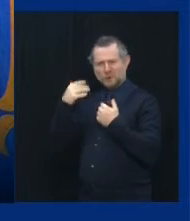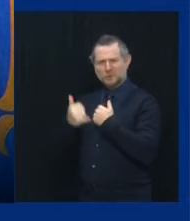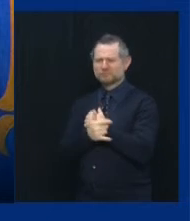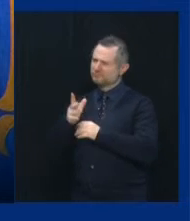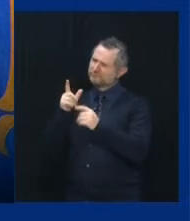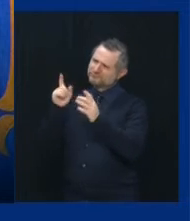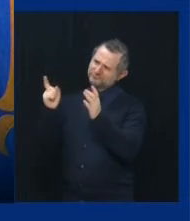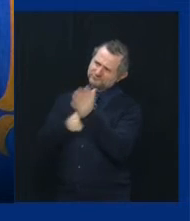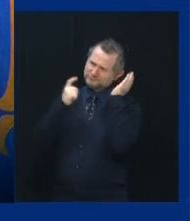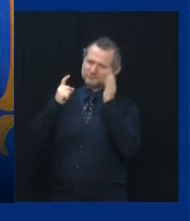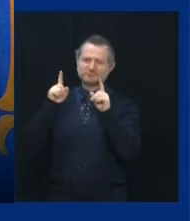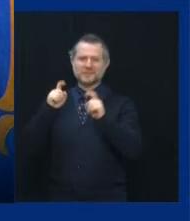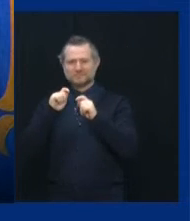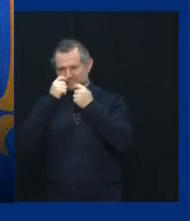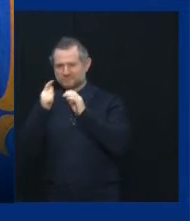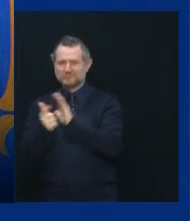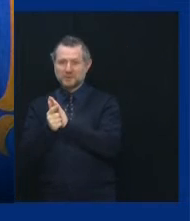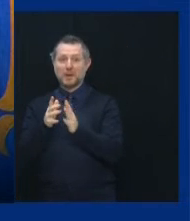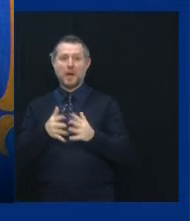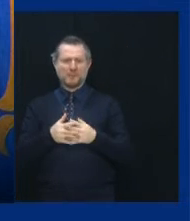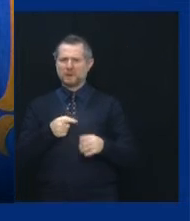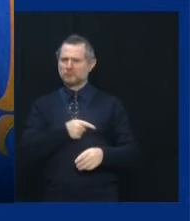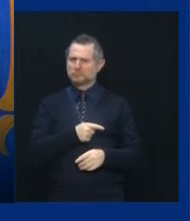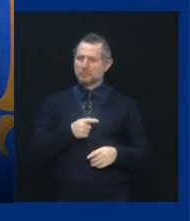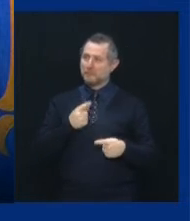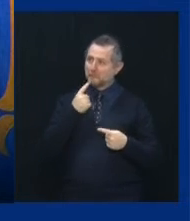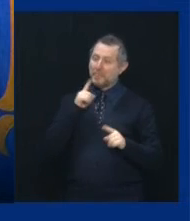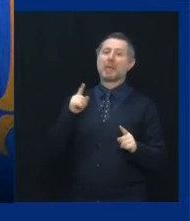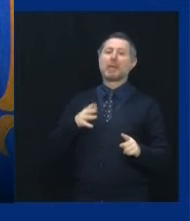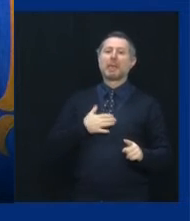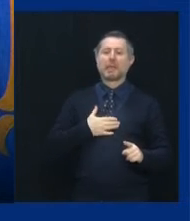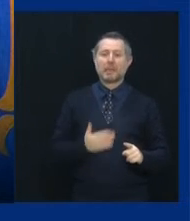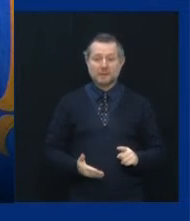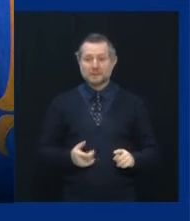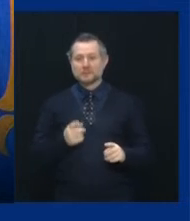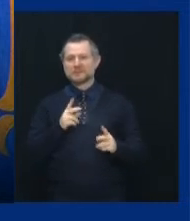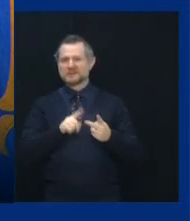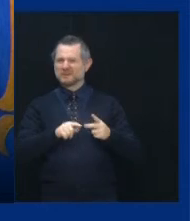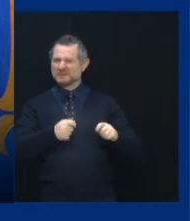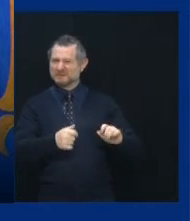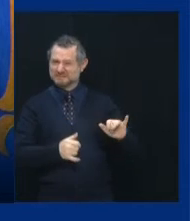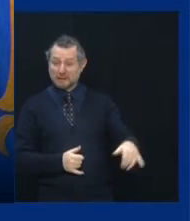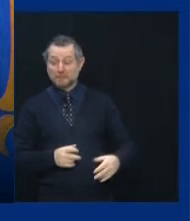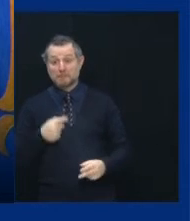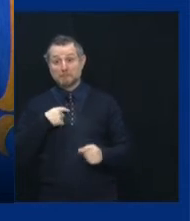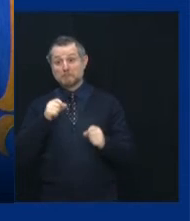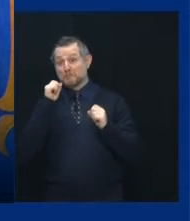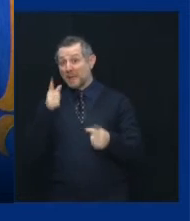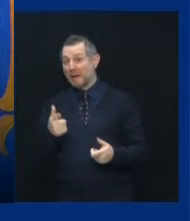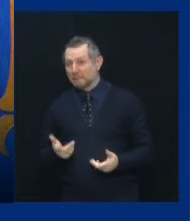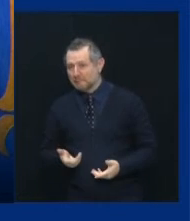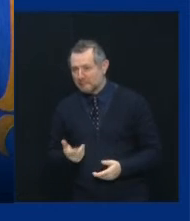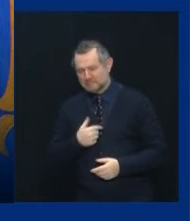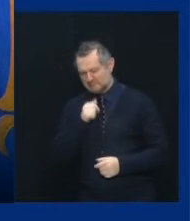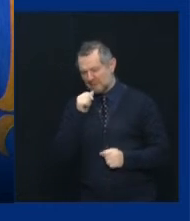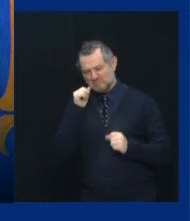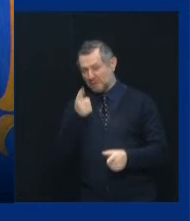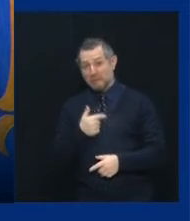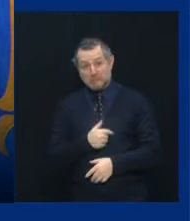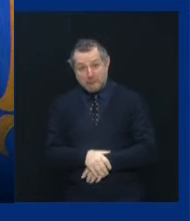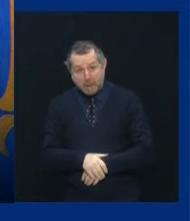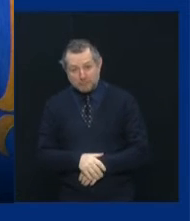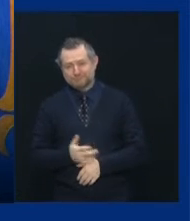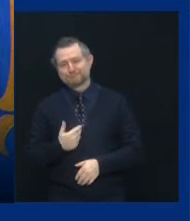now we have the UK strain, surprise, surprise, which is creating a real complication for us.